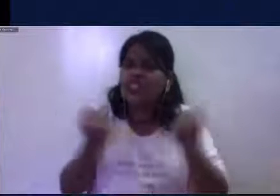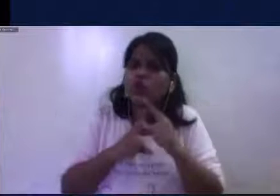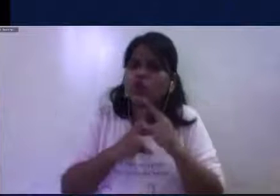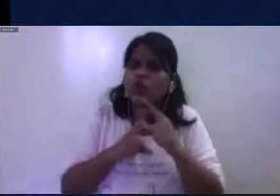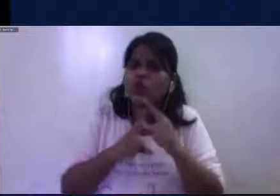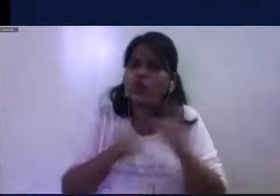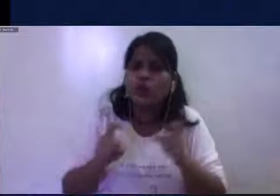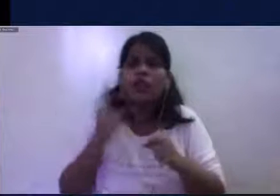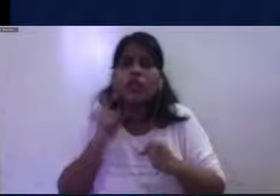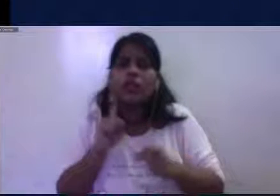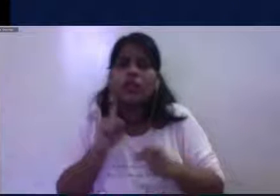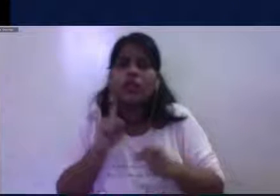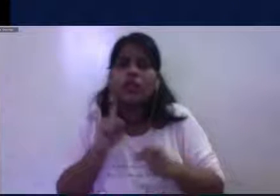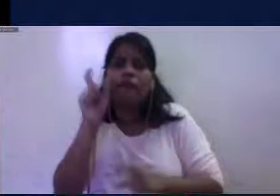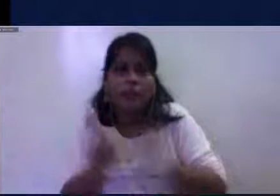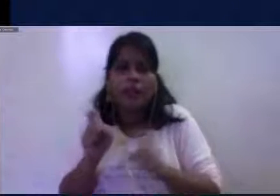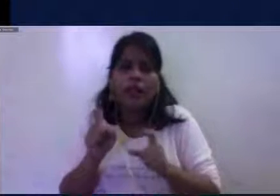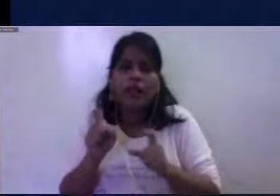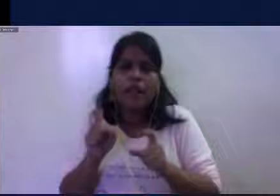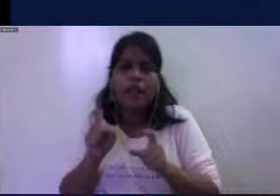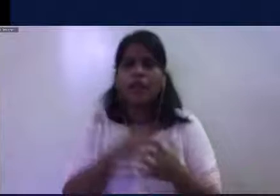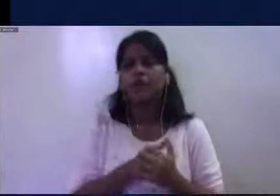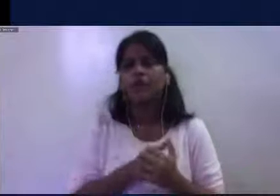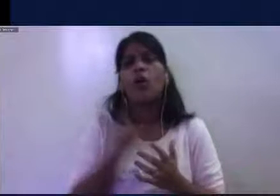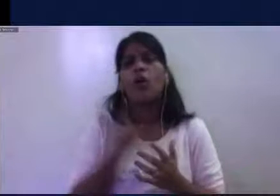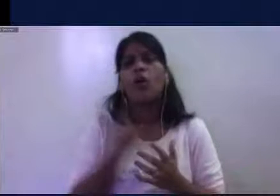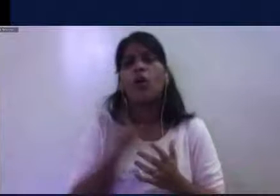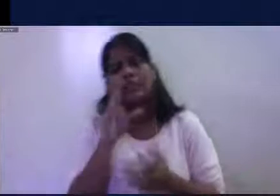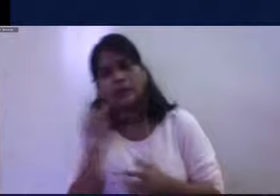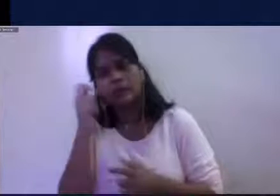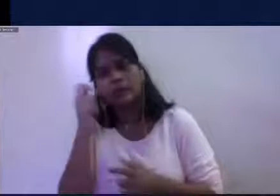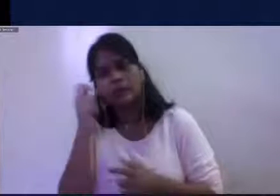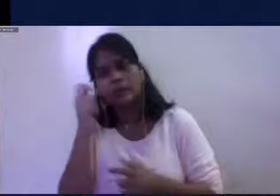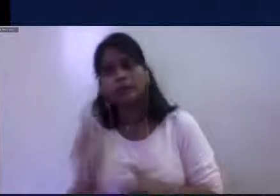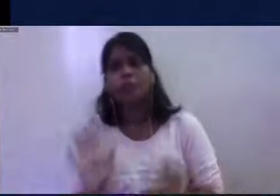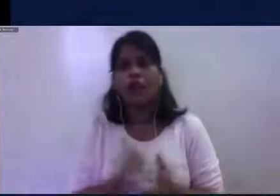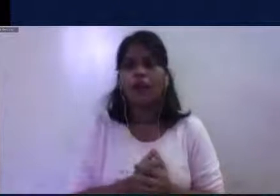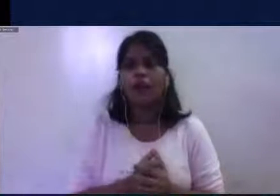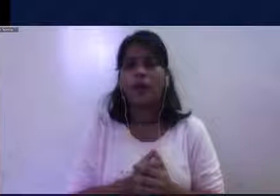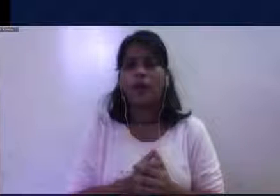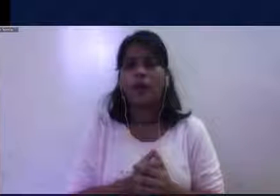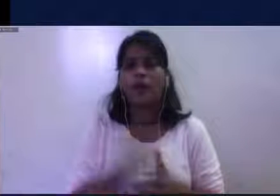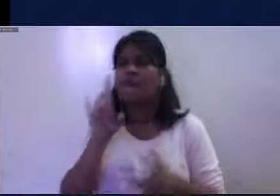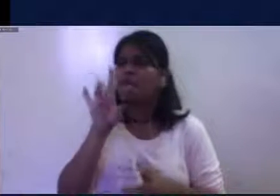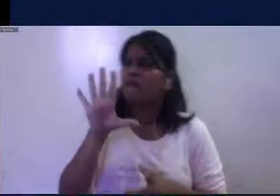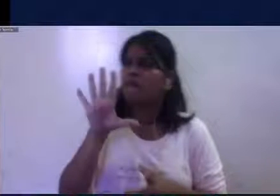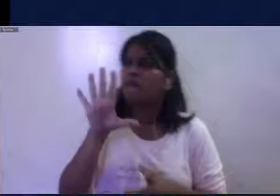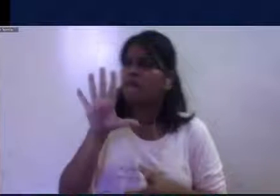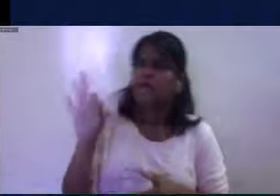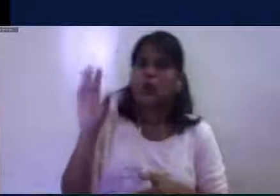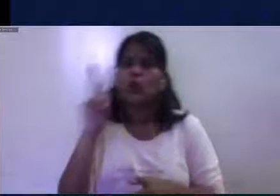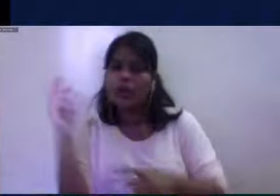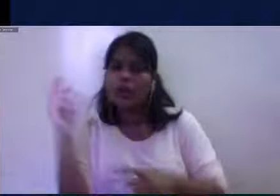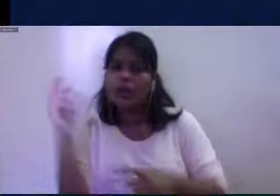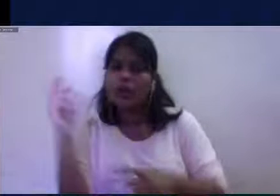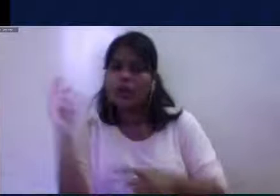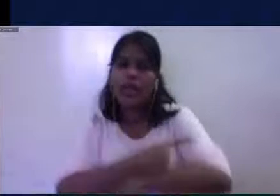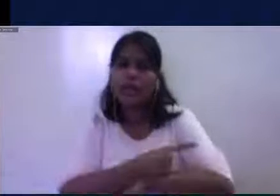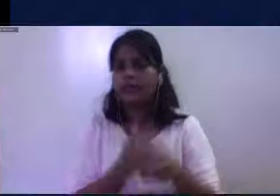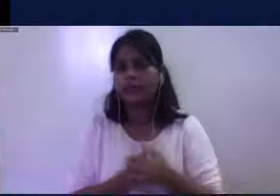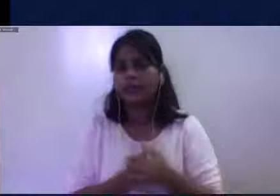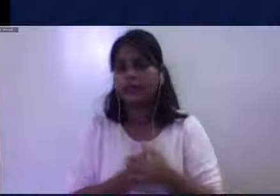people. And, they had given about 15 to 20 days for the research phase. And after the